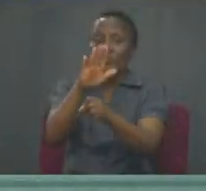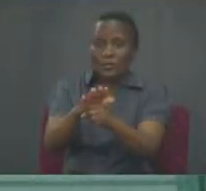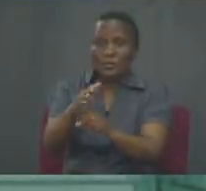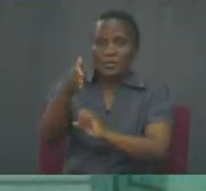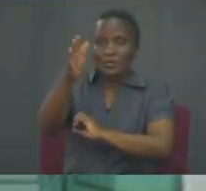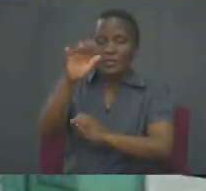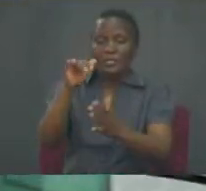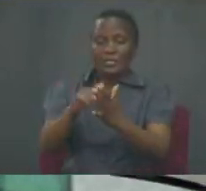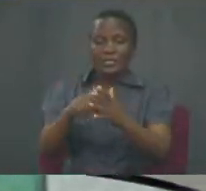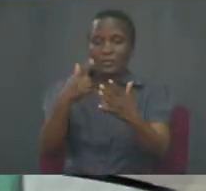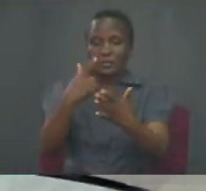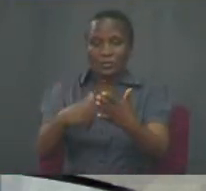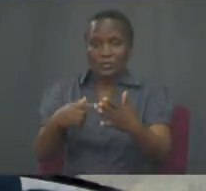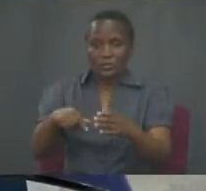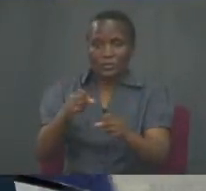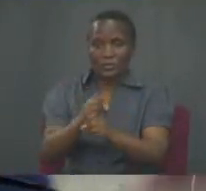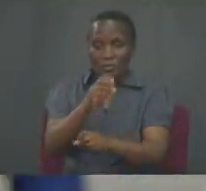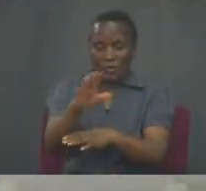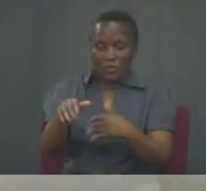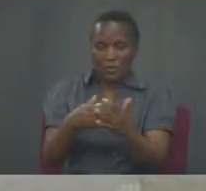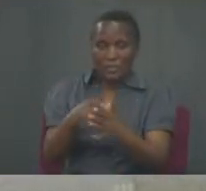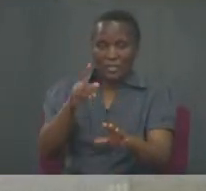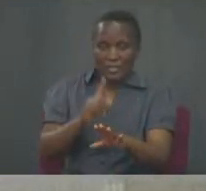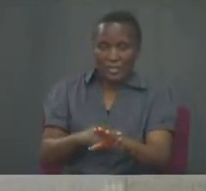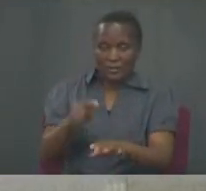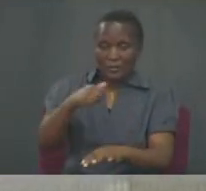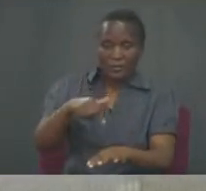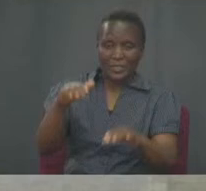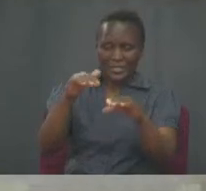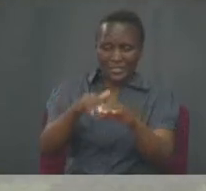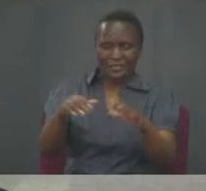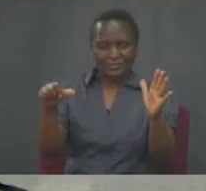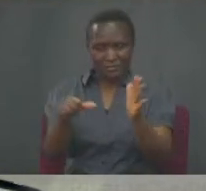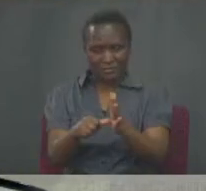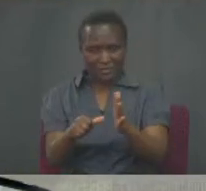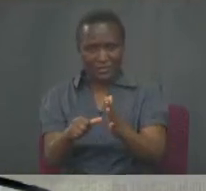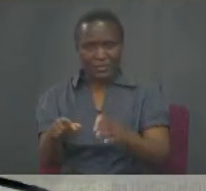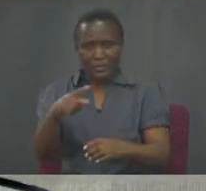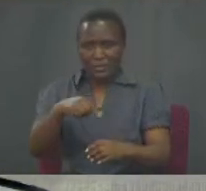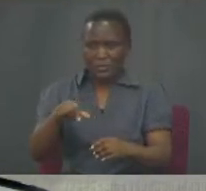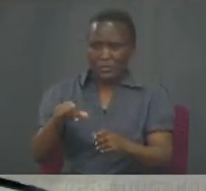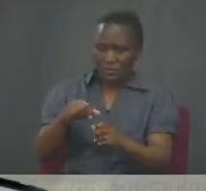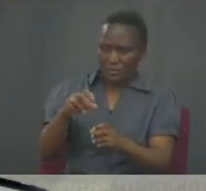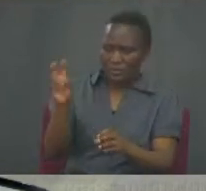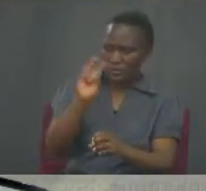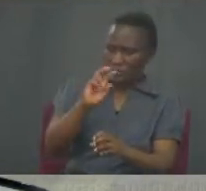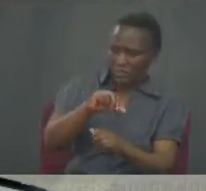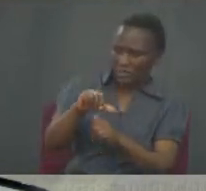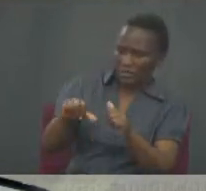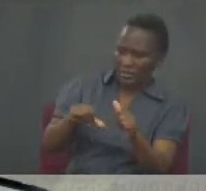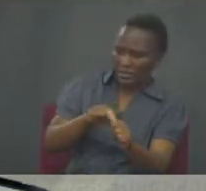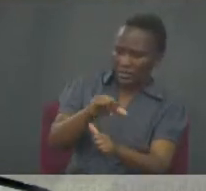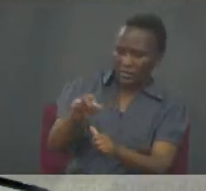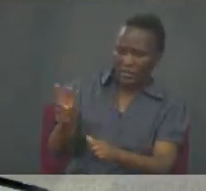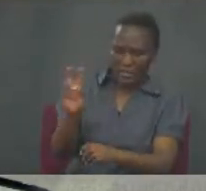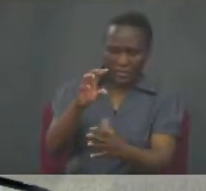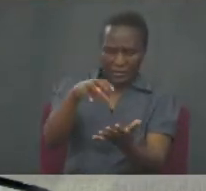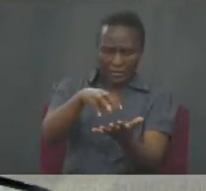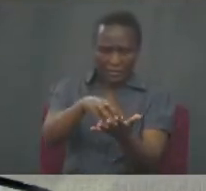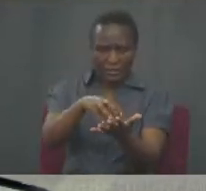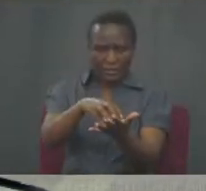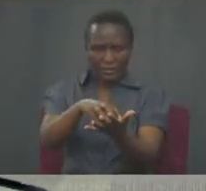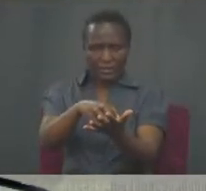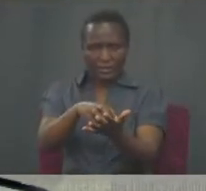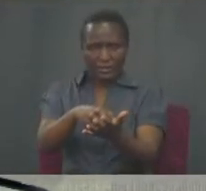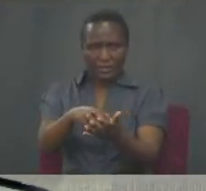That's what we do all the time. We face problems. We look around. We see the situation. We look around,